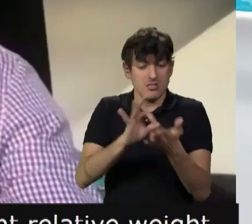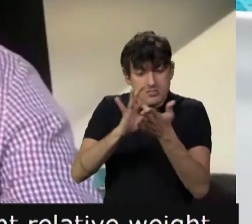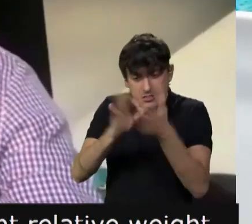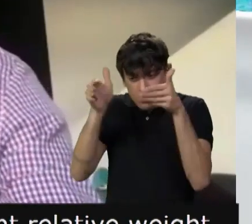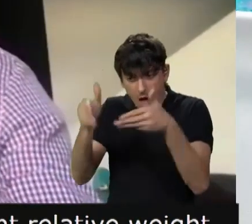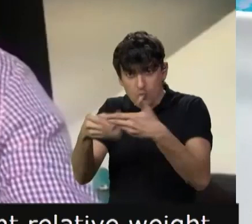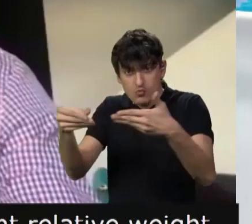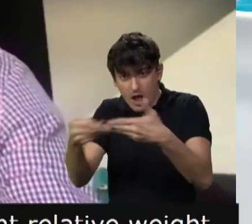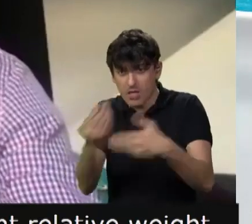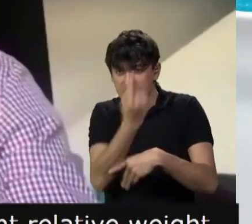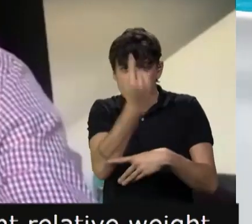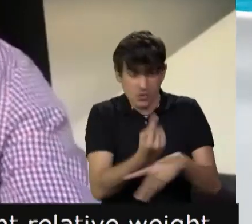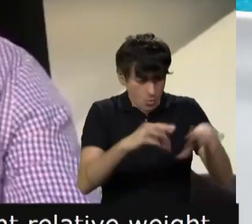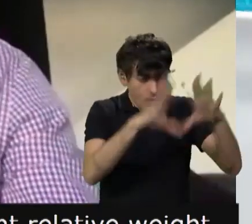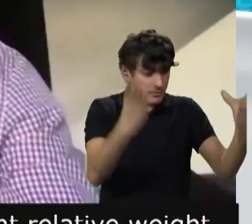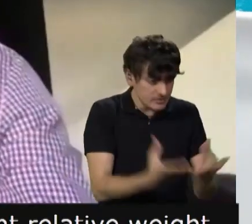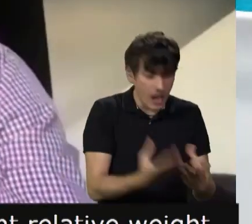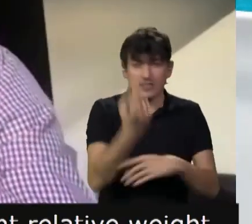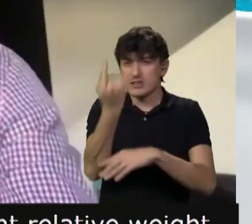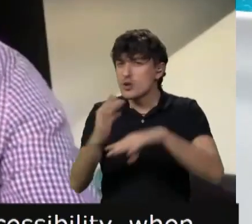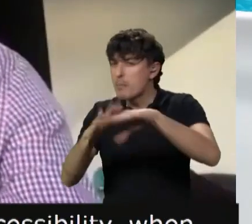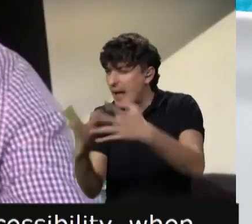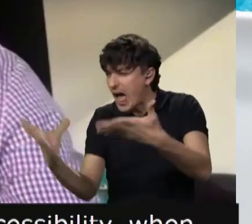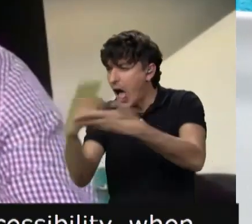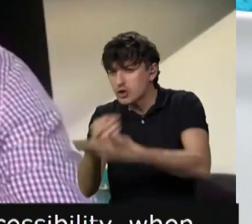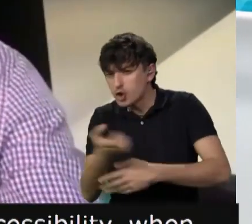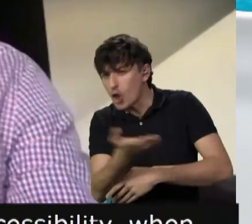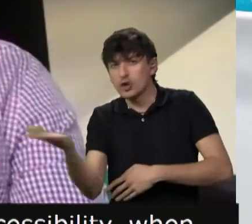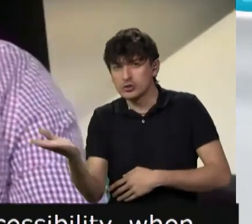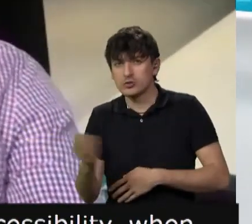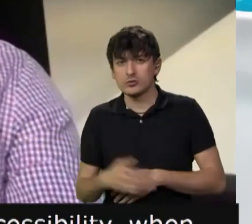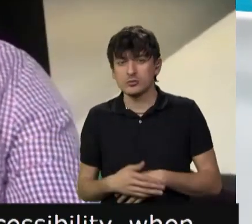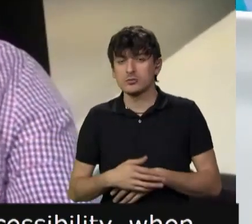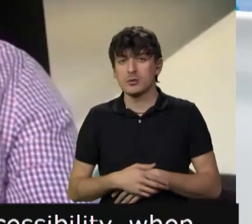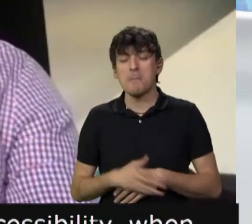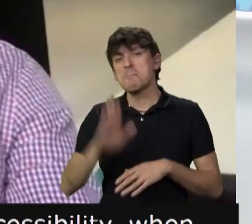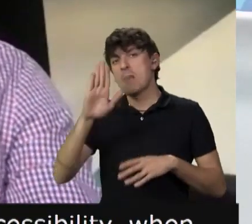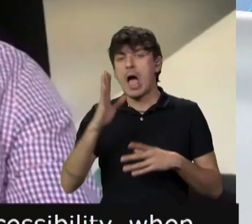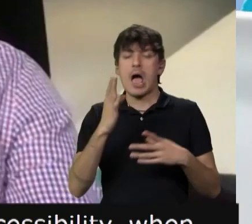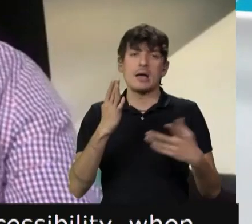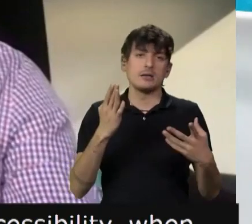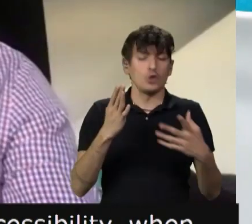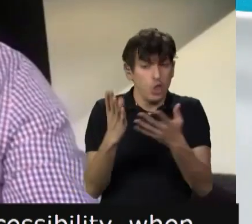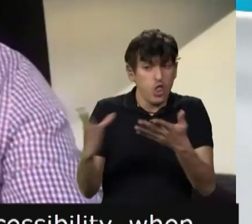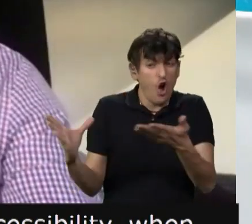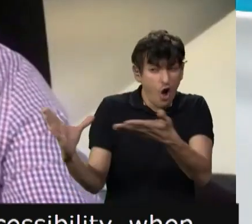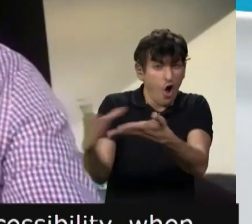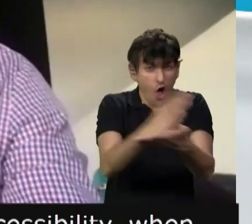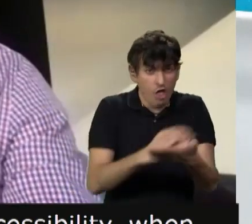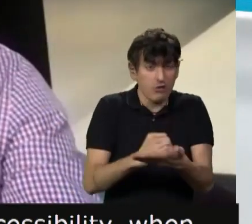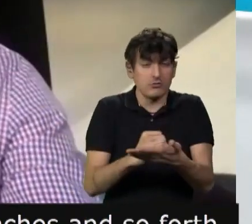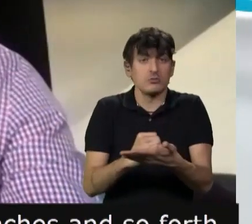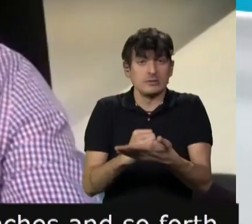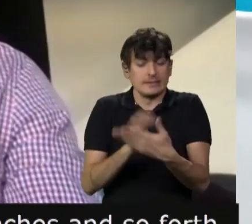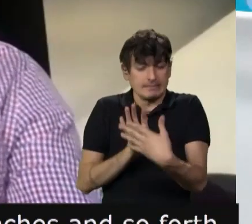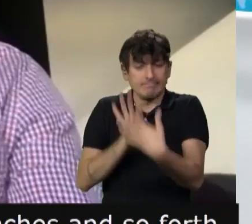about usability and user-centered approaches and so forth, with nuances, but all of this is